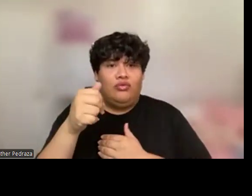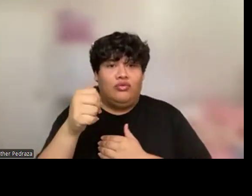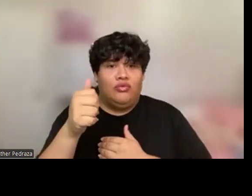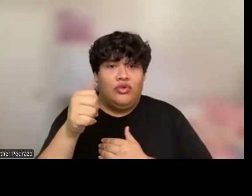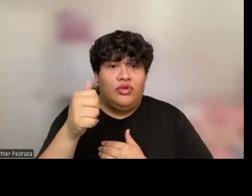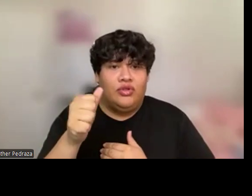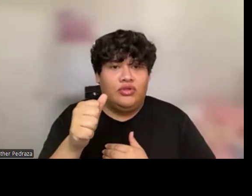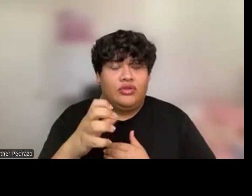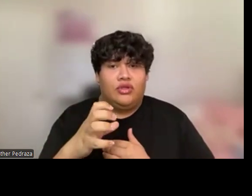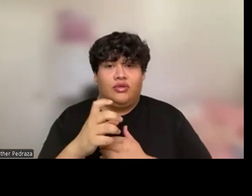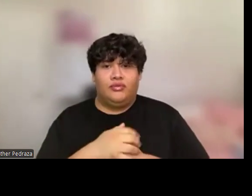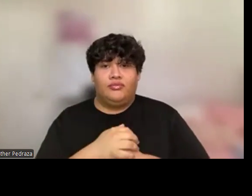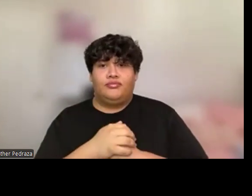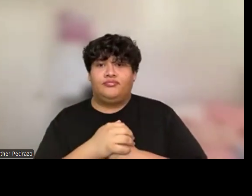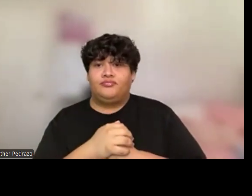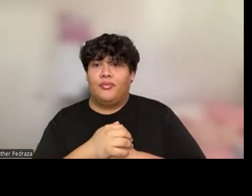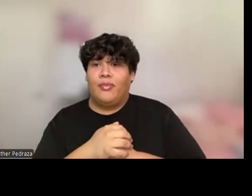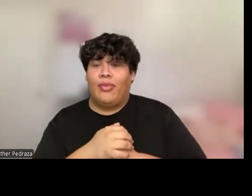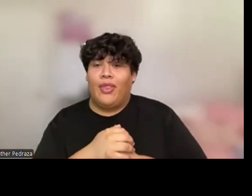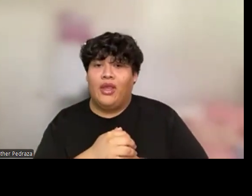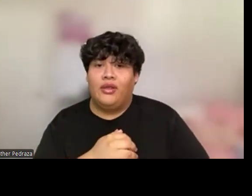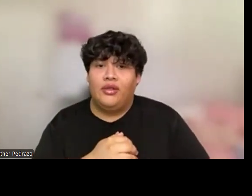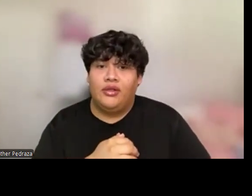Thank you. This is Ali. Could I say something?